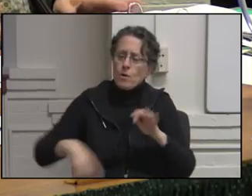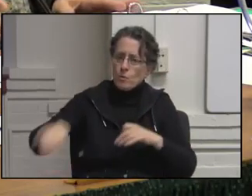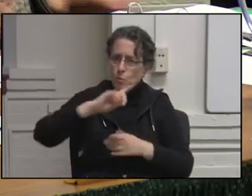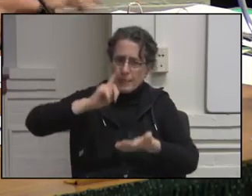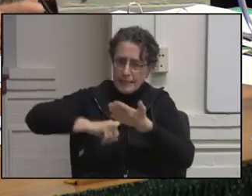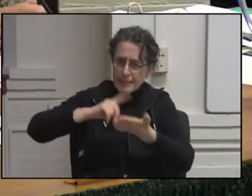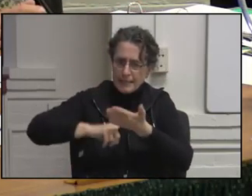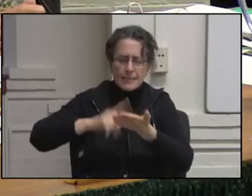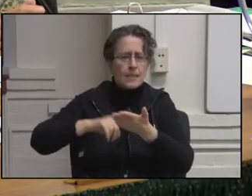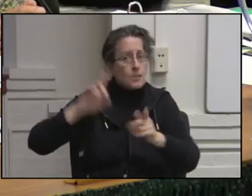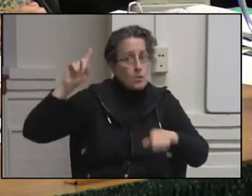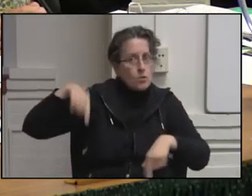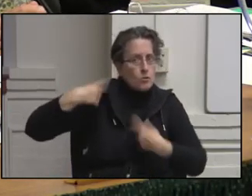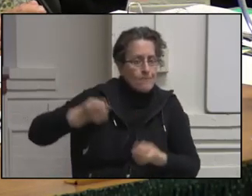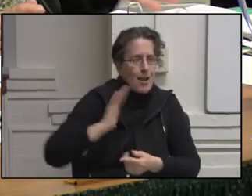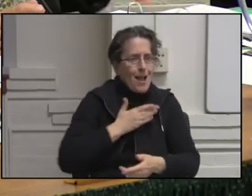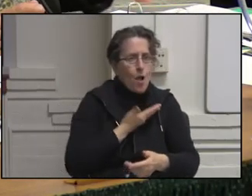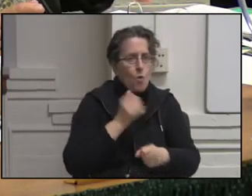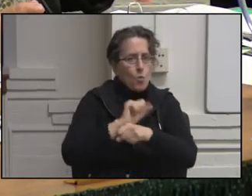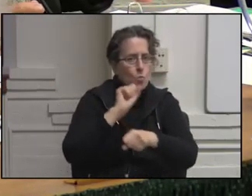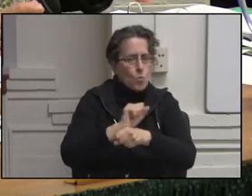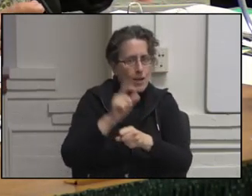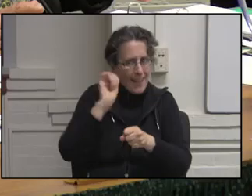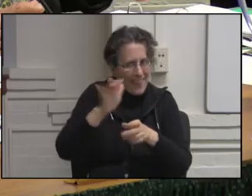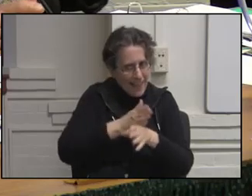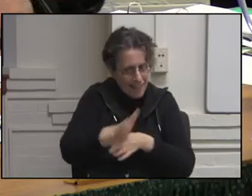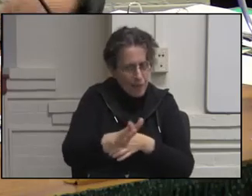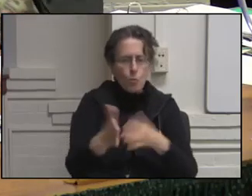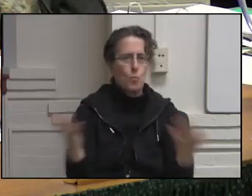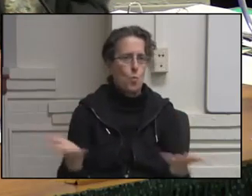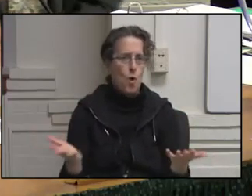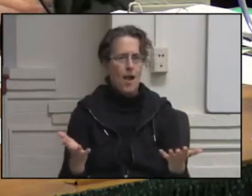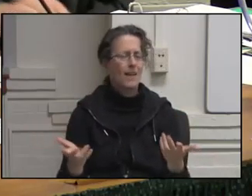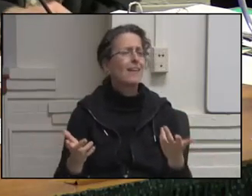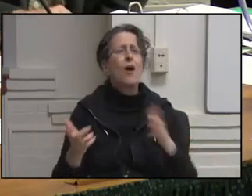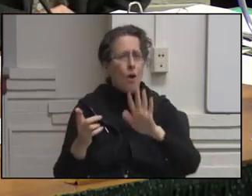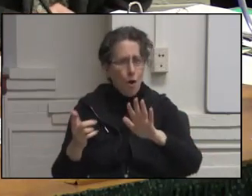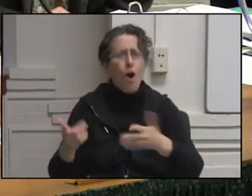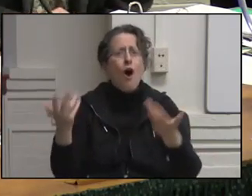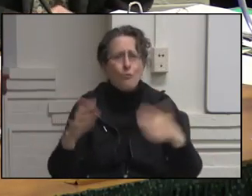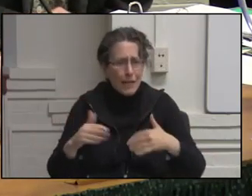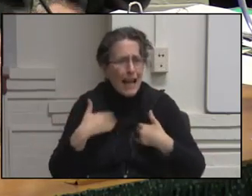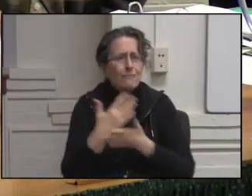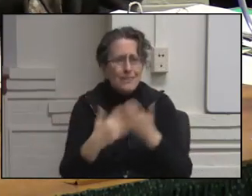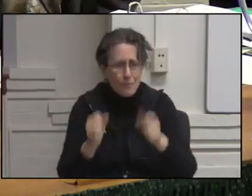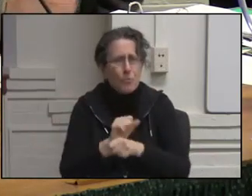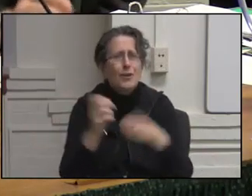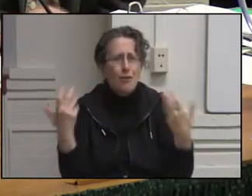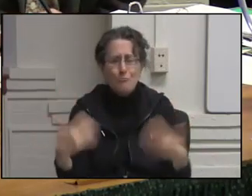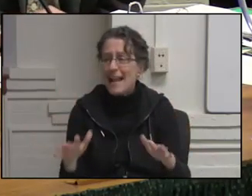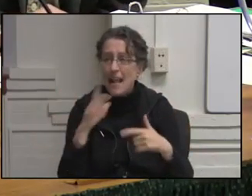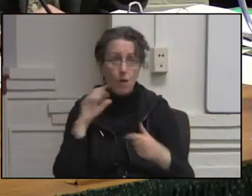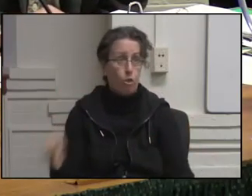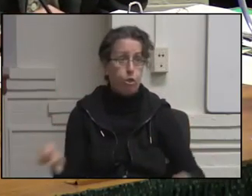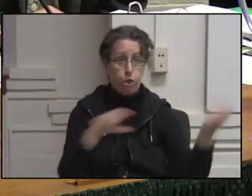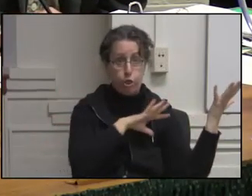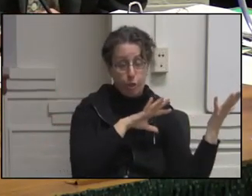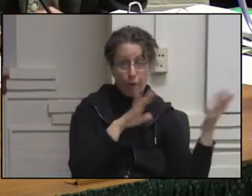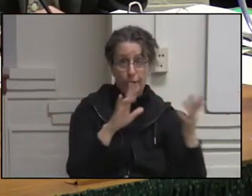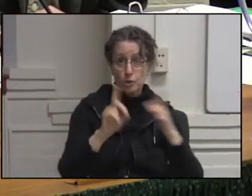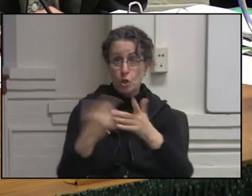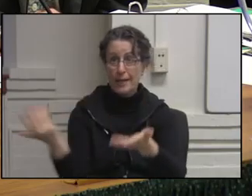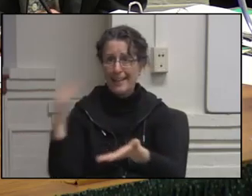And not throw all the work that's been done already from, and I understand that so this town has done a lot of work since